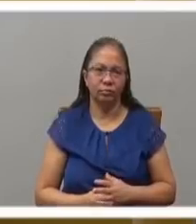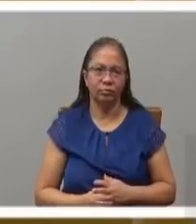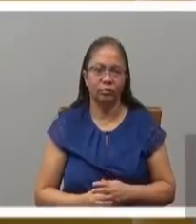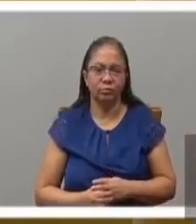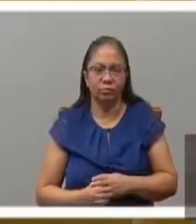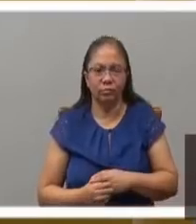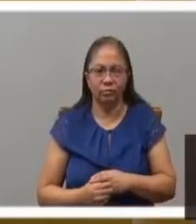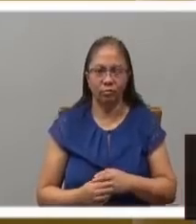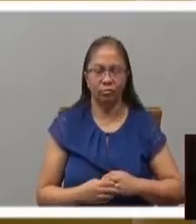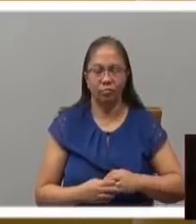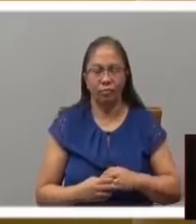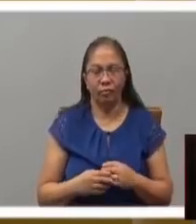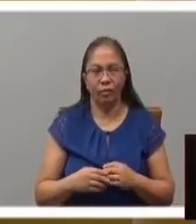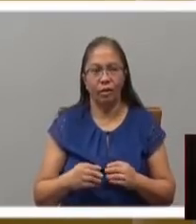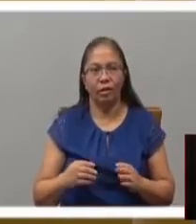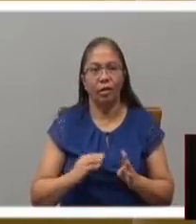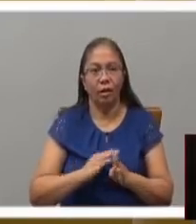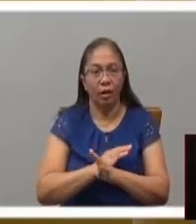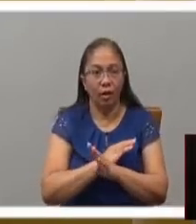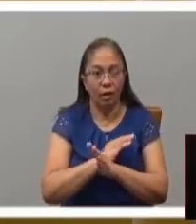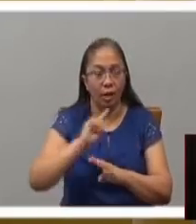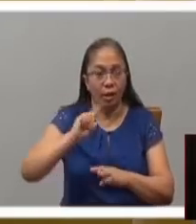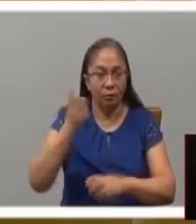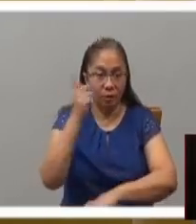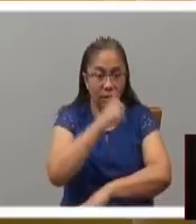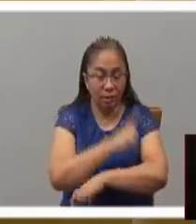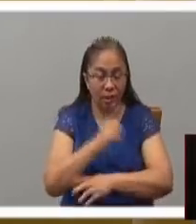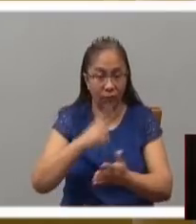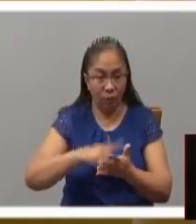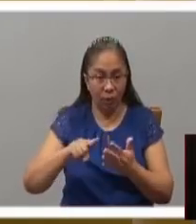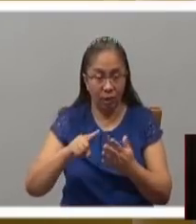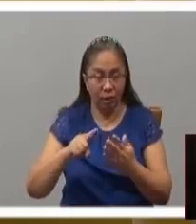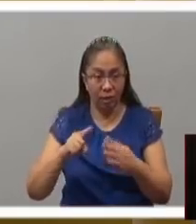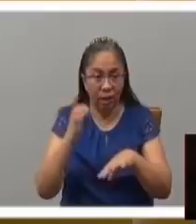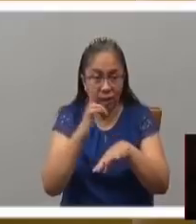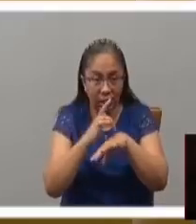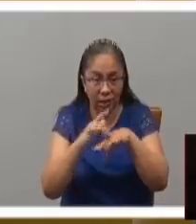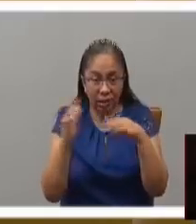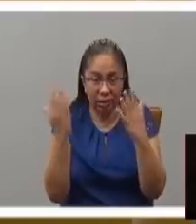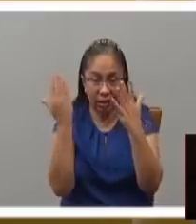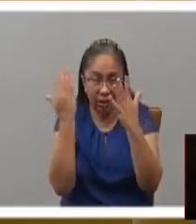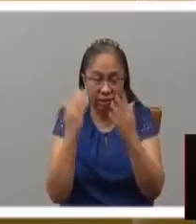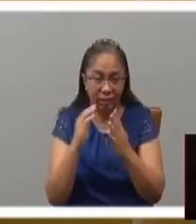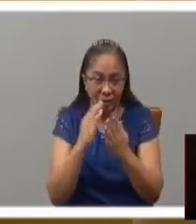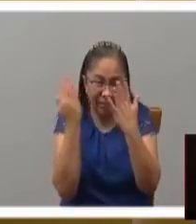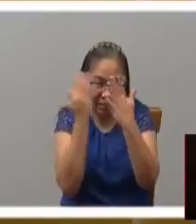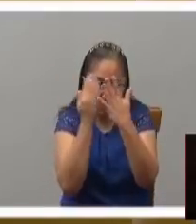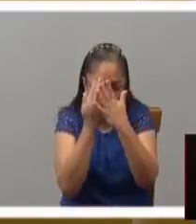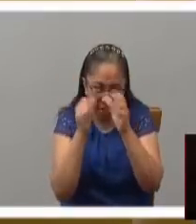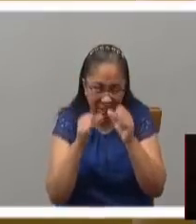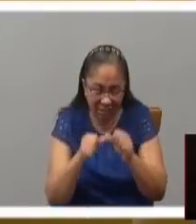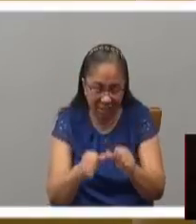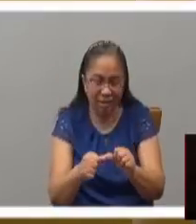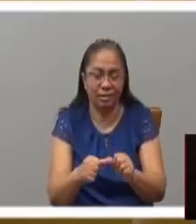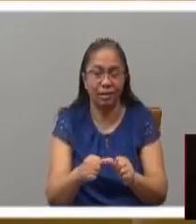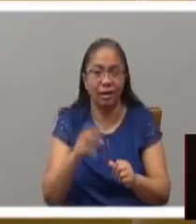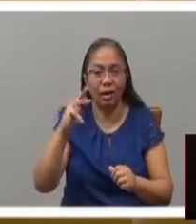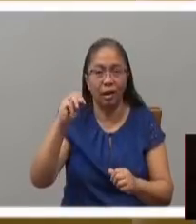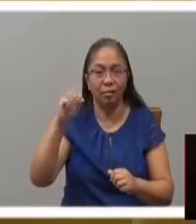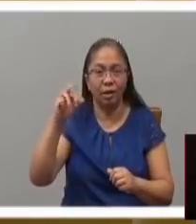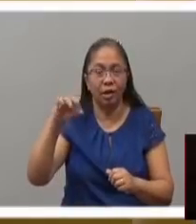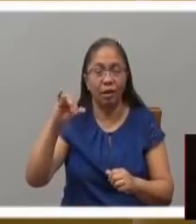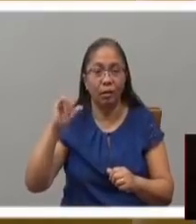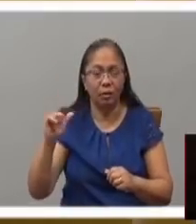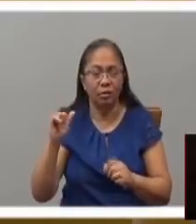It was very early on the first day of the week and still dark. when Mary of